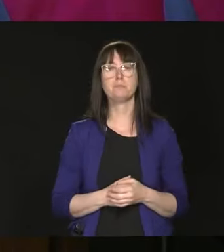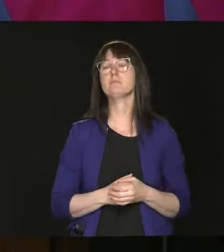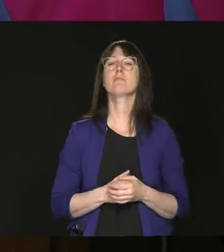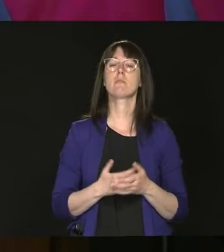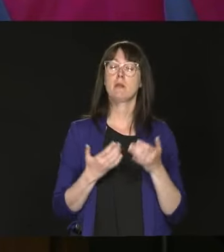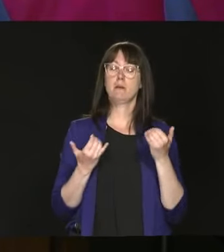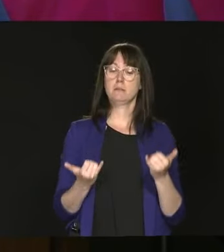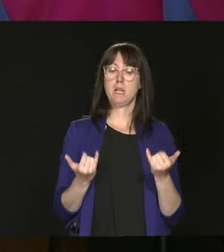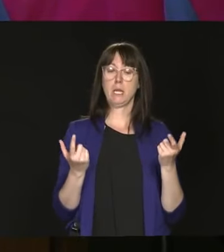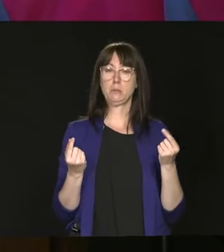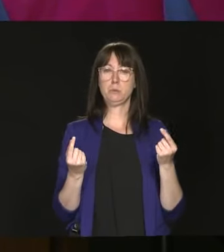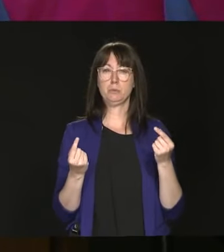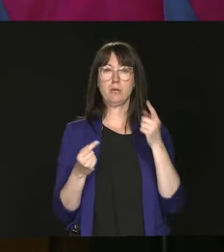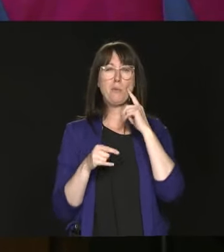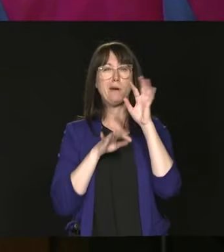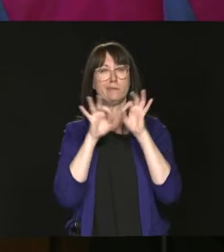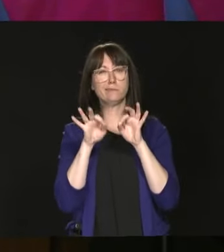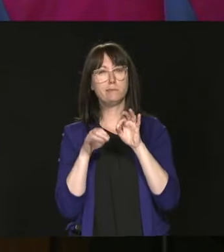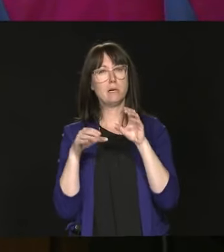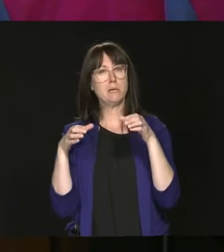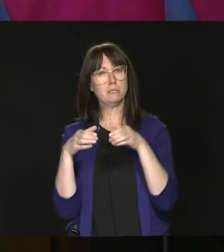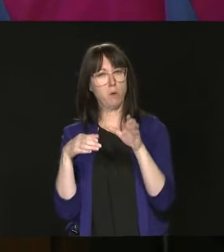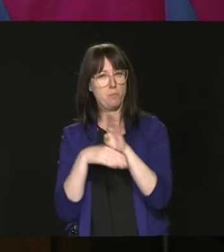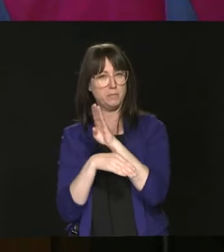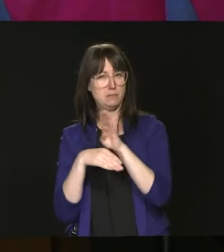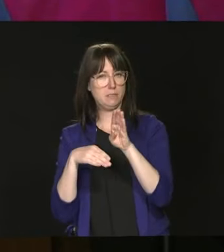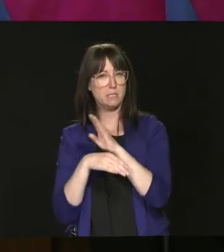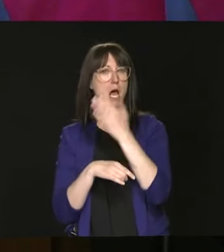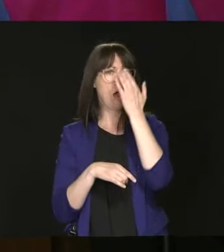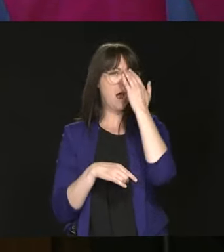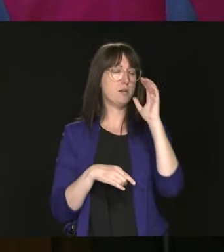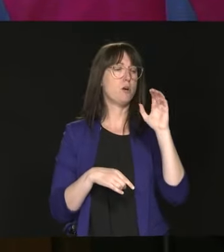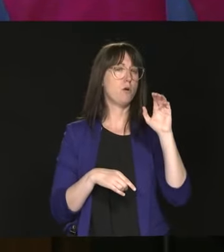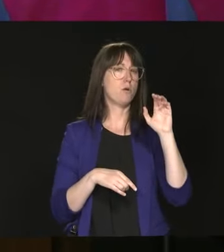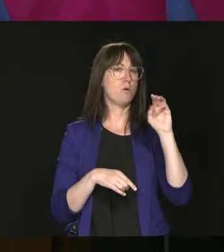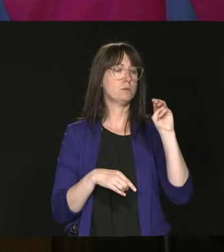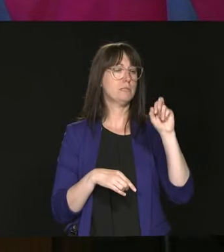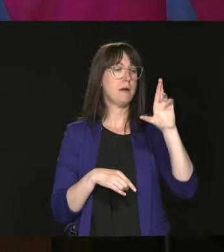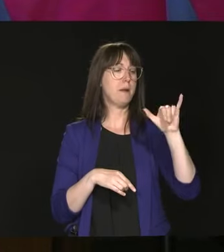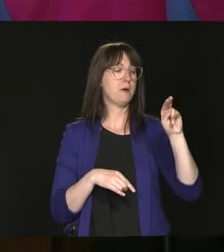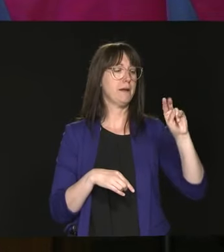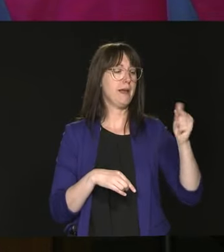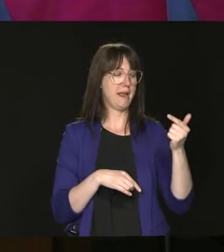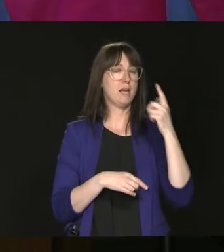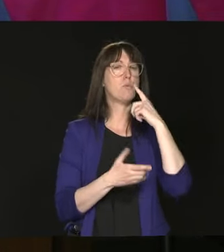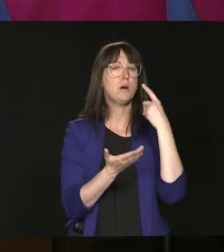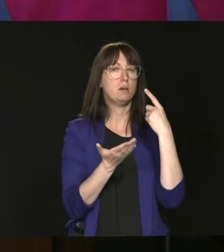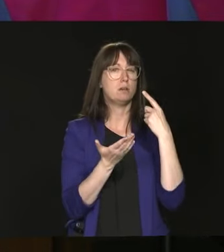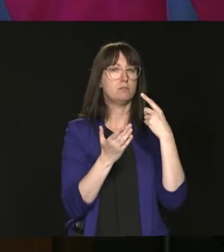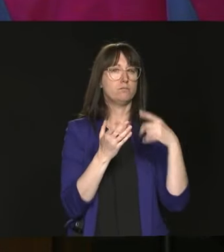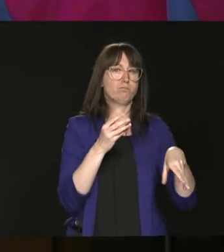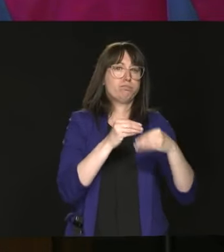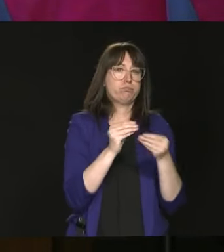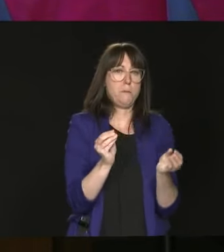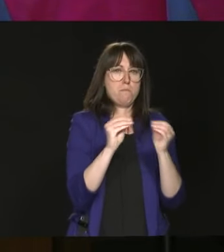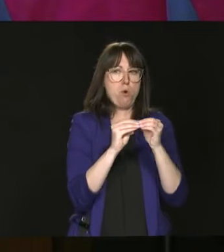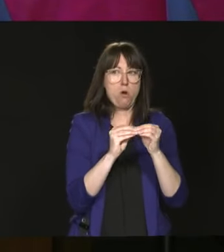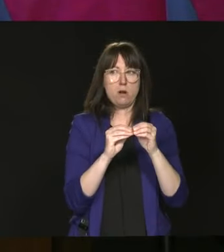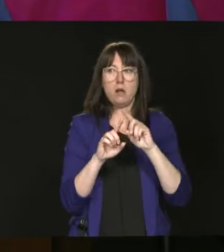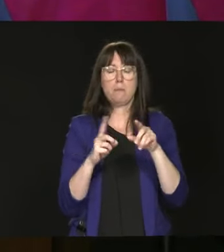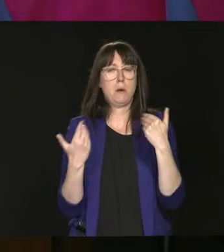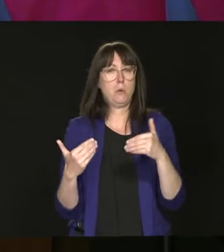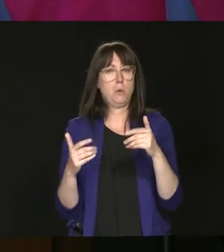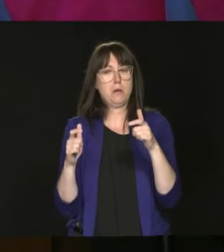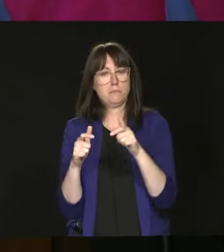about small businesses, and I know my colleague Mary Ng will be talking about the same subject after me. We know that so many small businesses have been hit